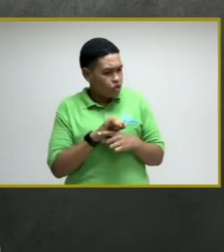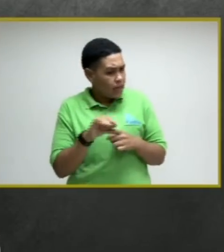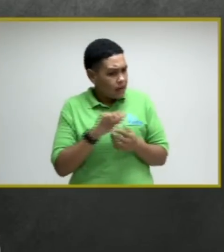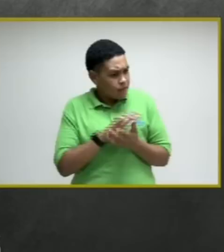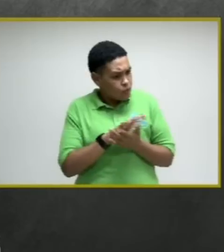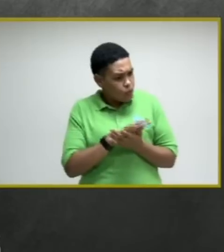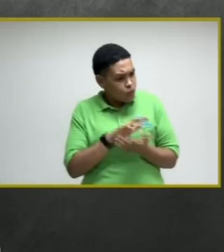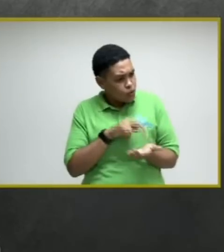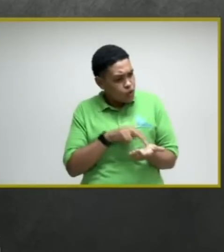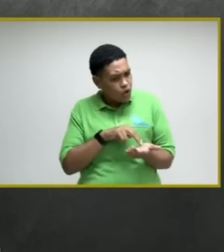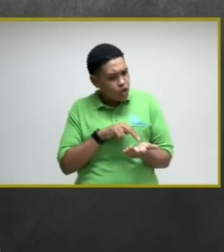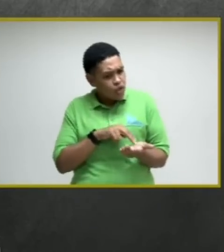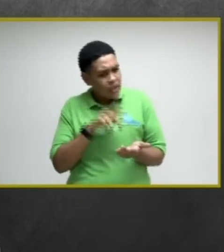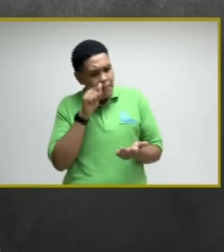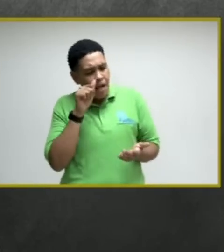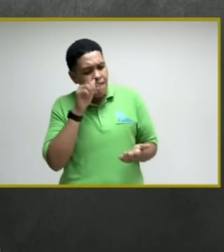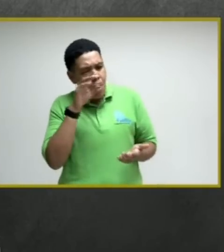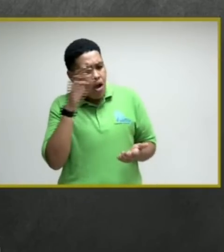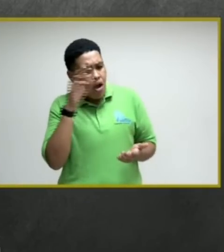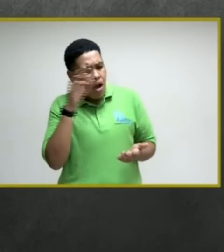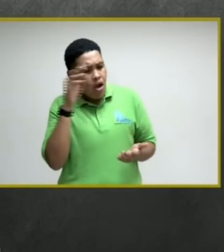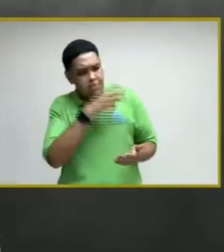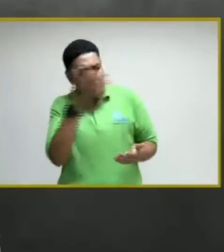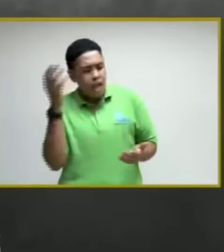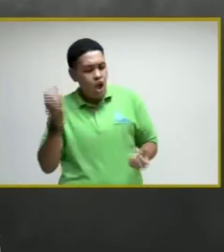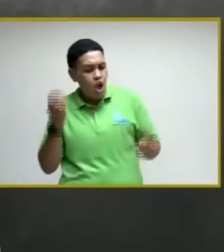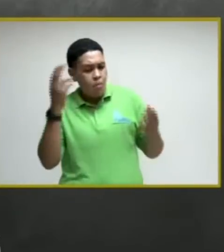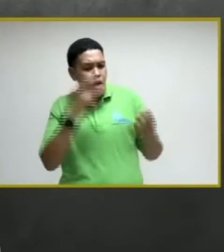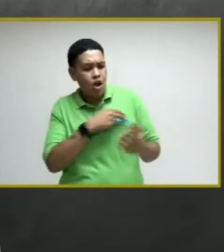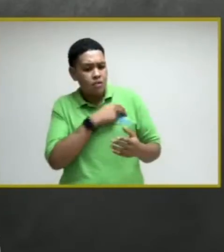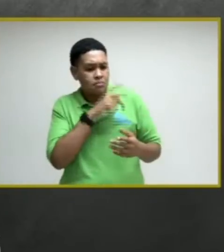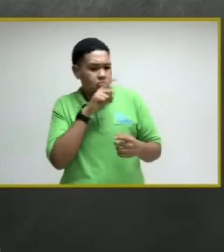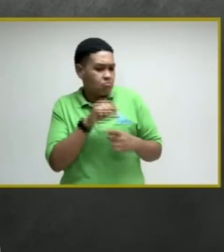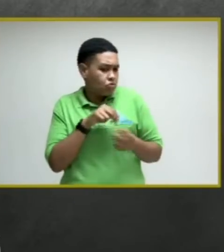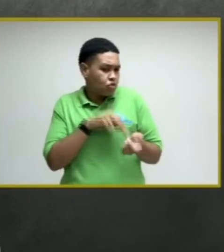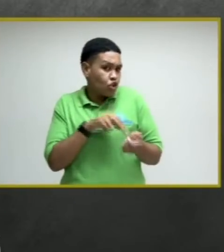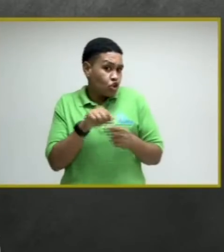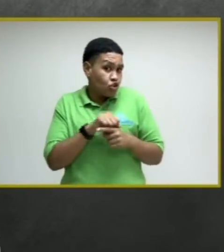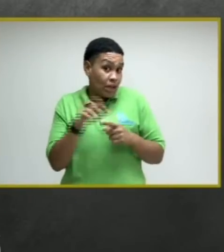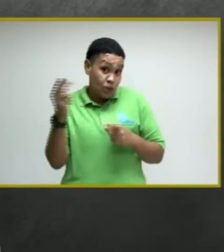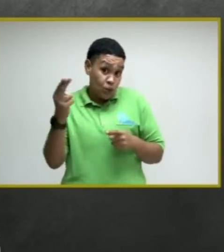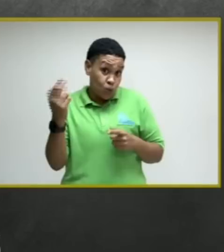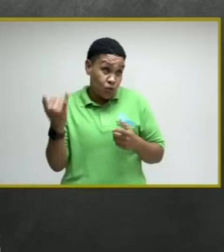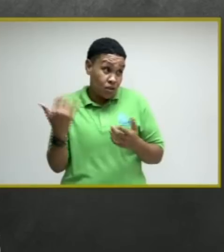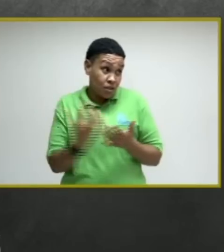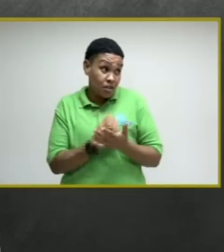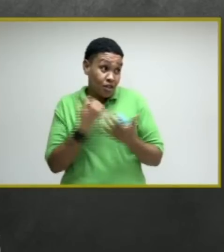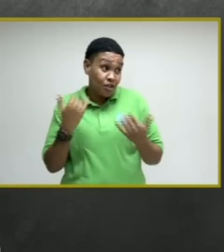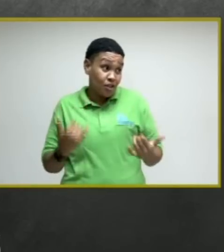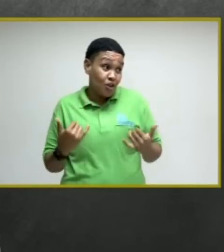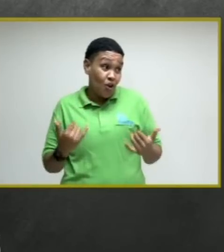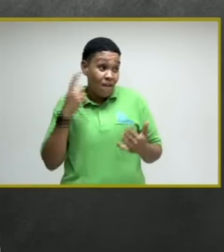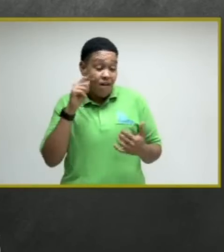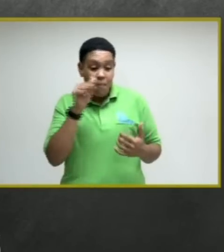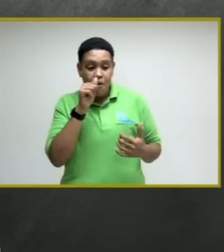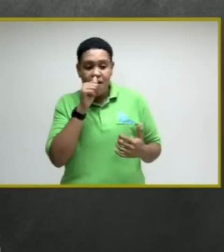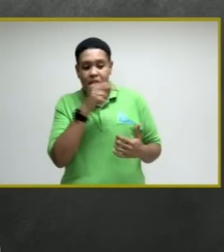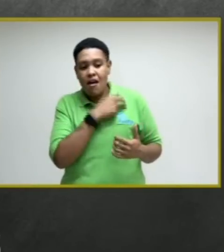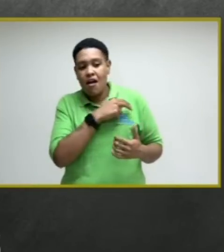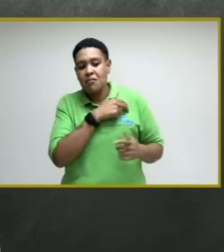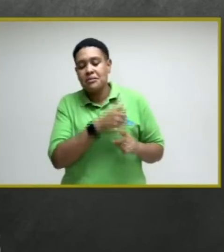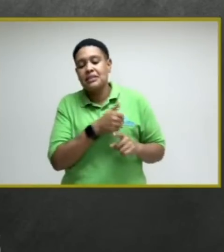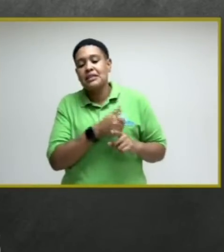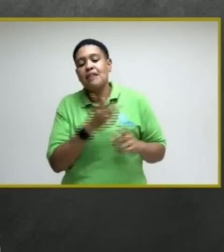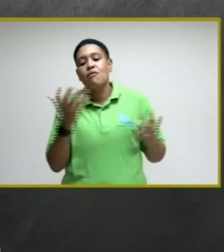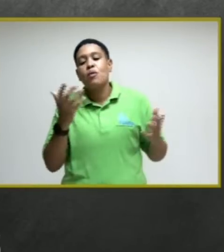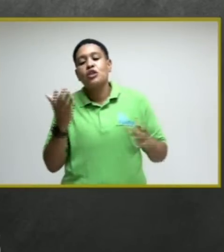nurses and private hospitals, how many nurses were trained, and are they being utilized now? For private hospitals, what's